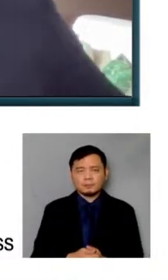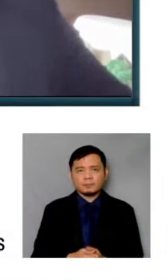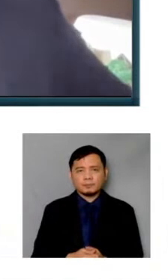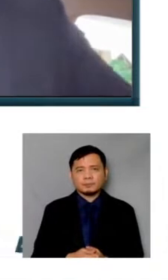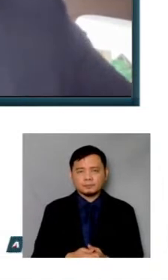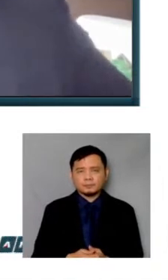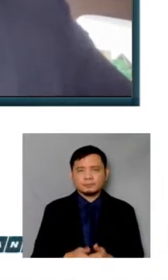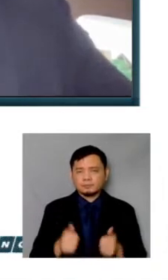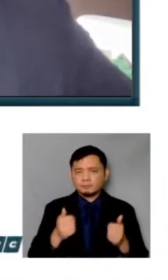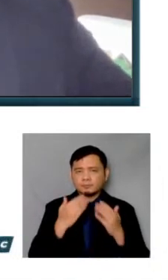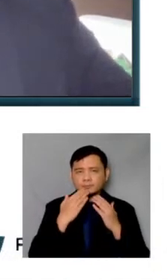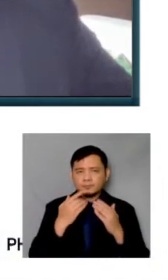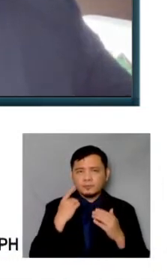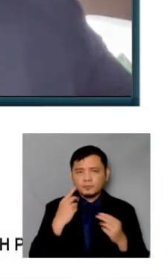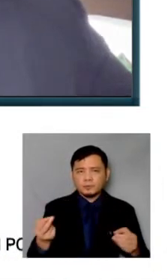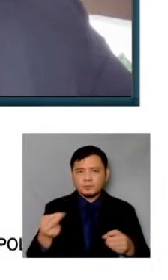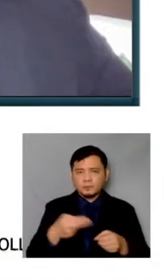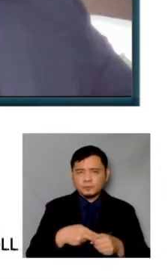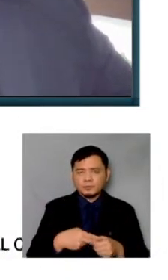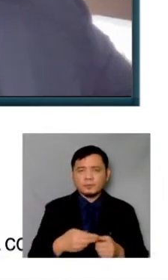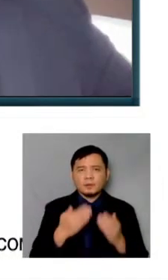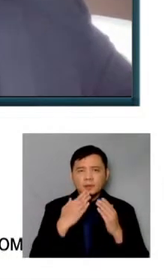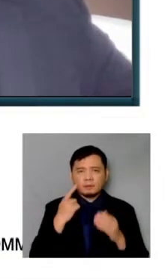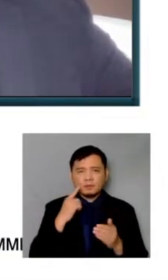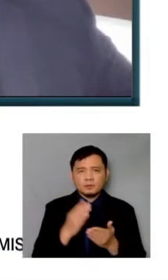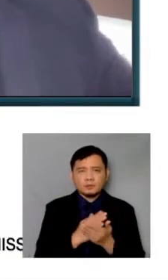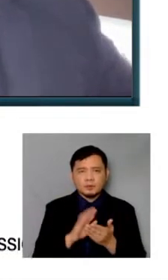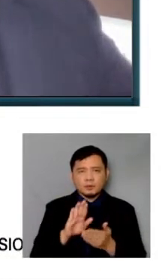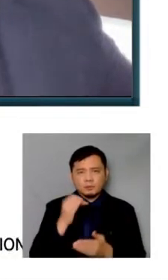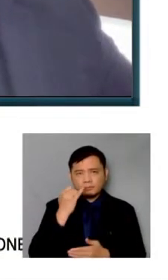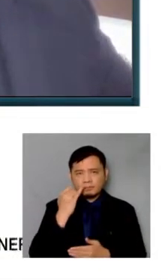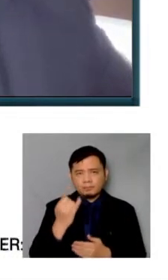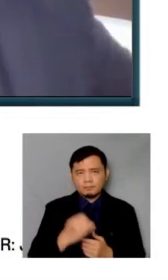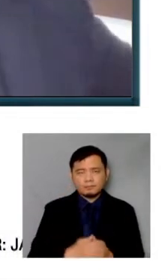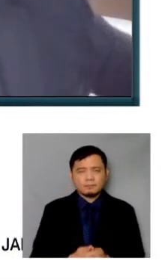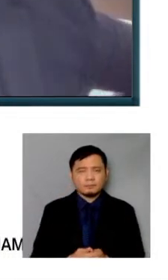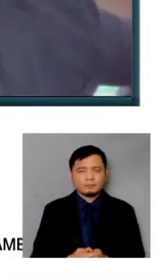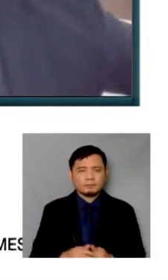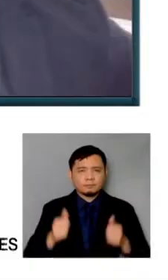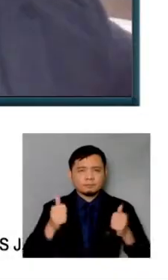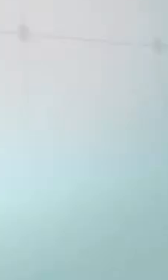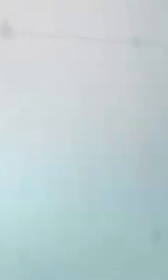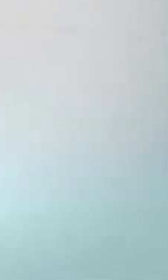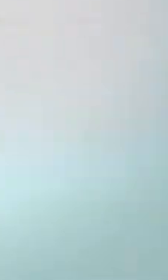us today. Thank you so much for sharing your insights with us. We appreciate it. Thank you, Ning. Thank you.